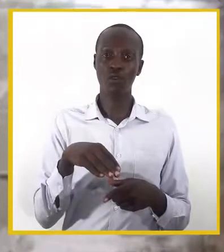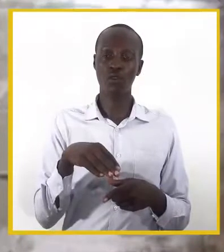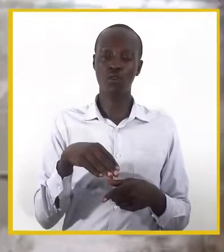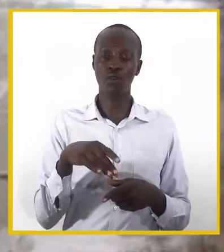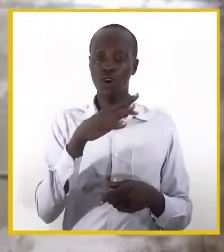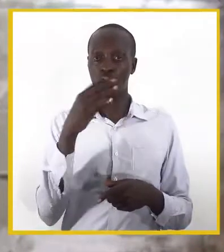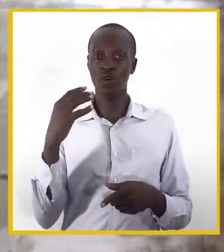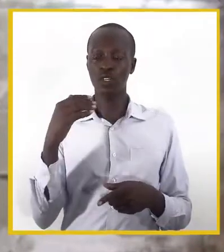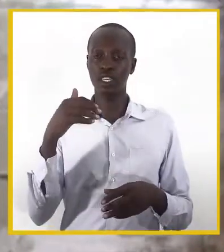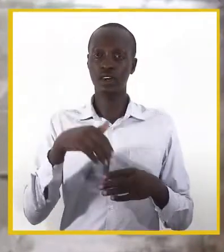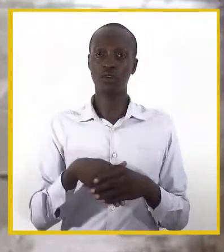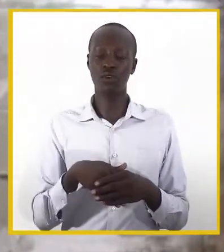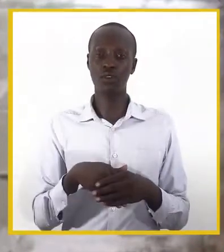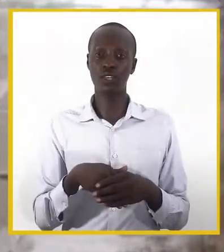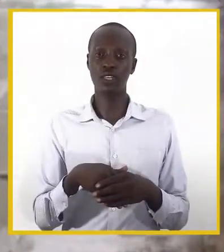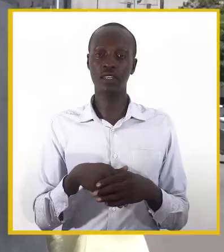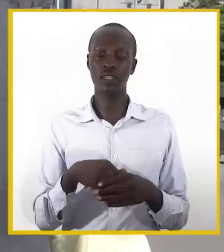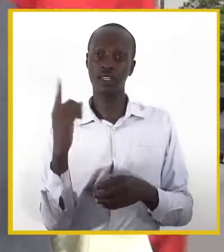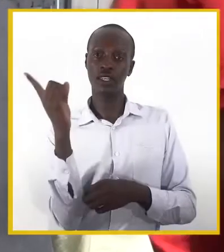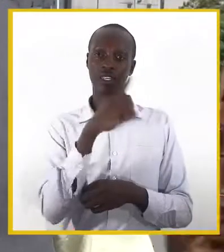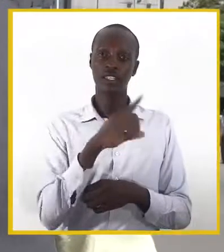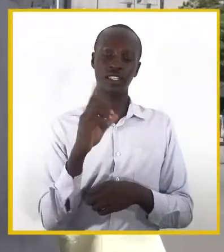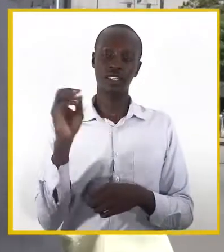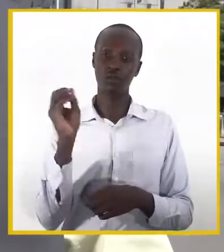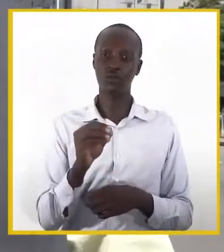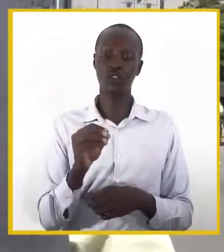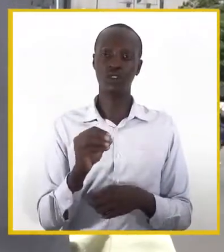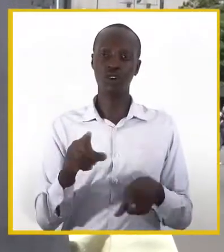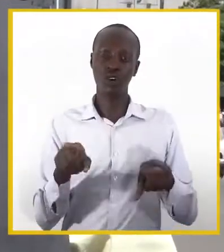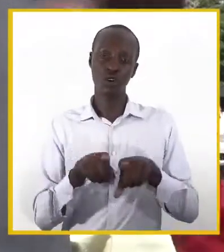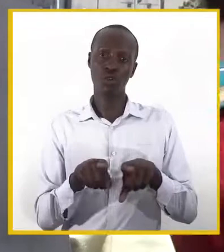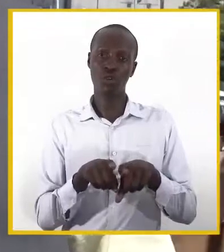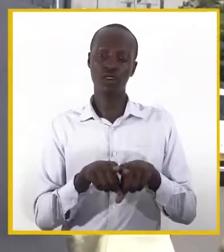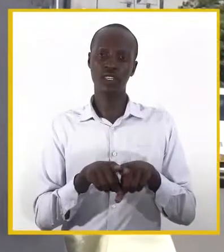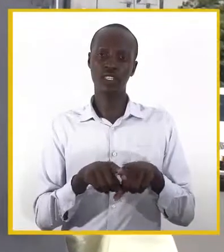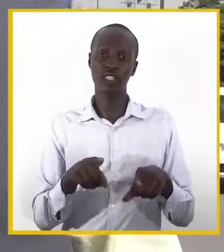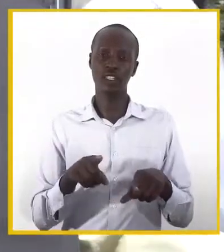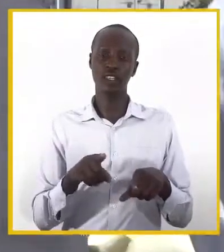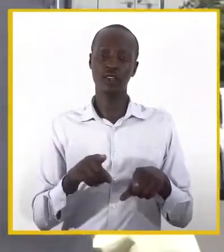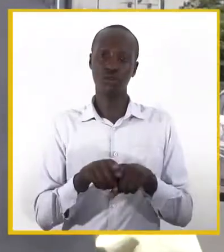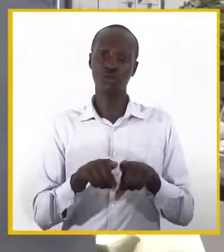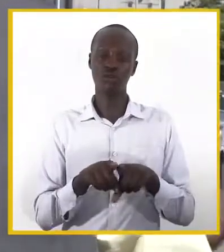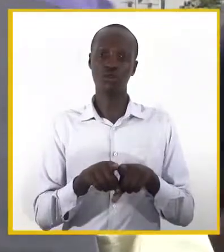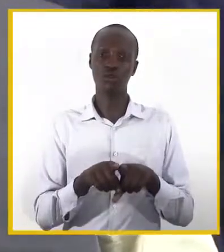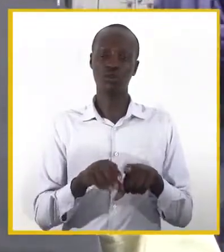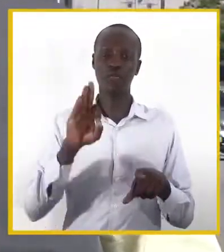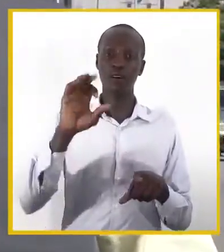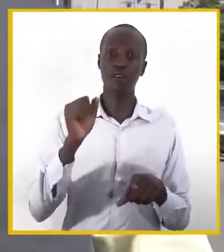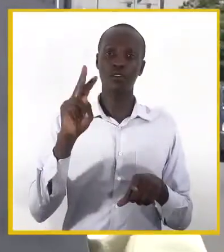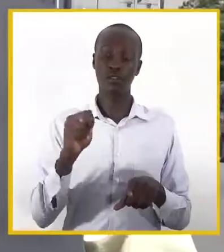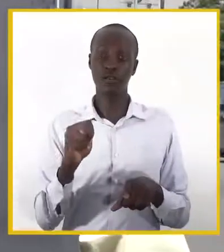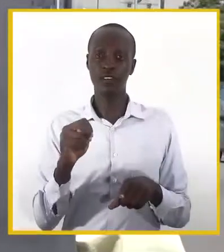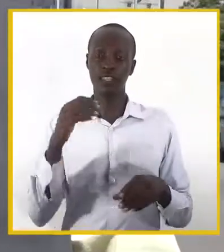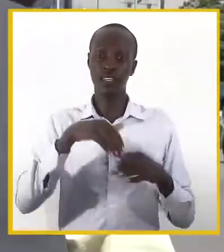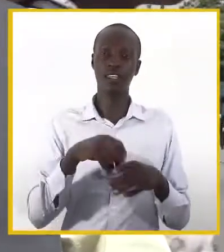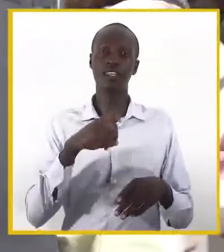your windscreen. We also want to know that the demister is working. We are talking about that fan or that heater that